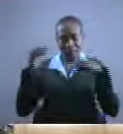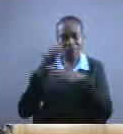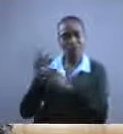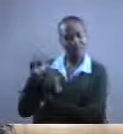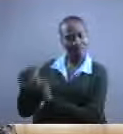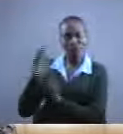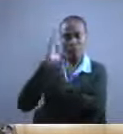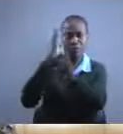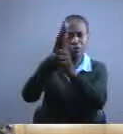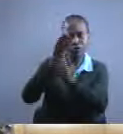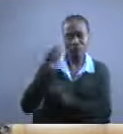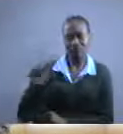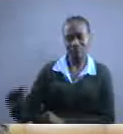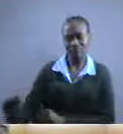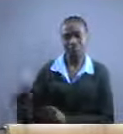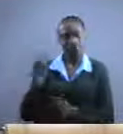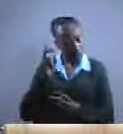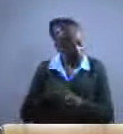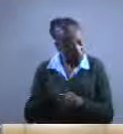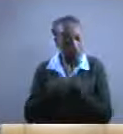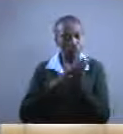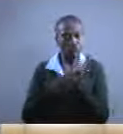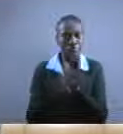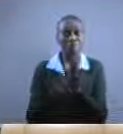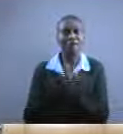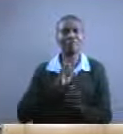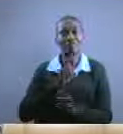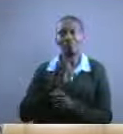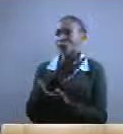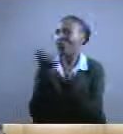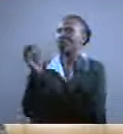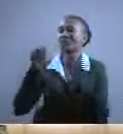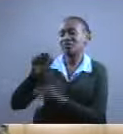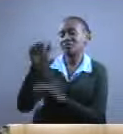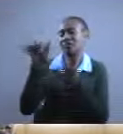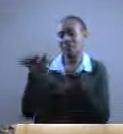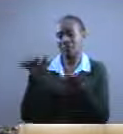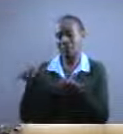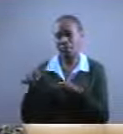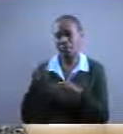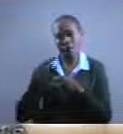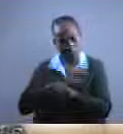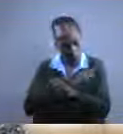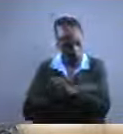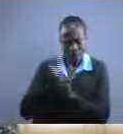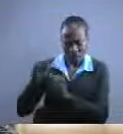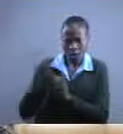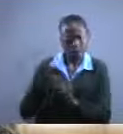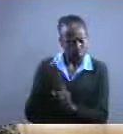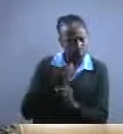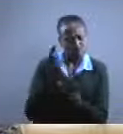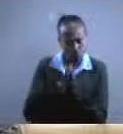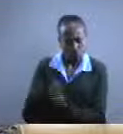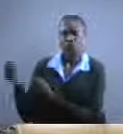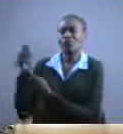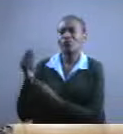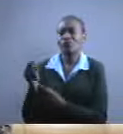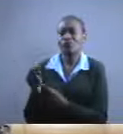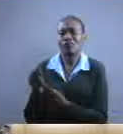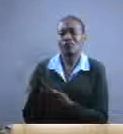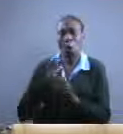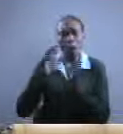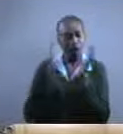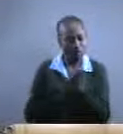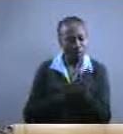which represents and acts as the voice of the people in fulfilling its constitutional functions of passing laws